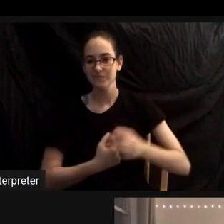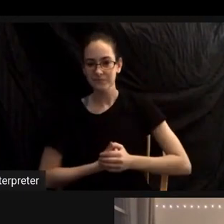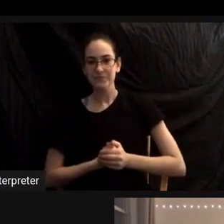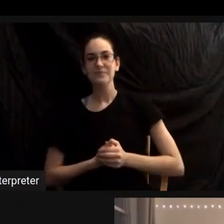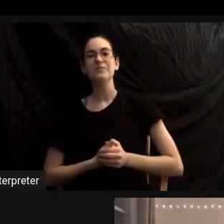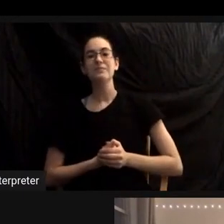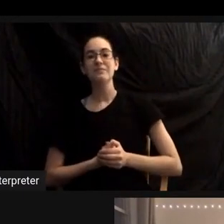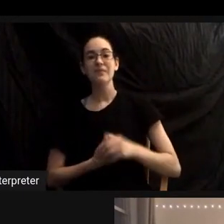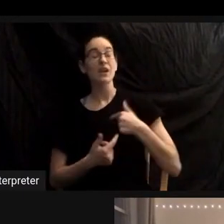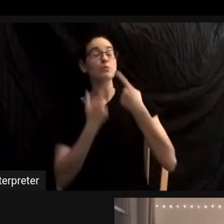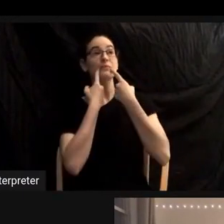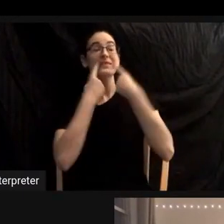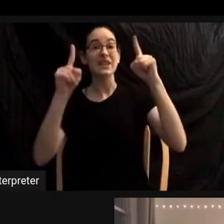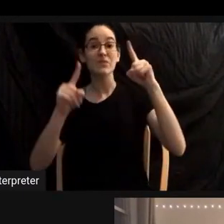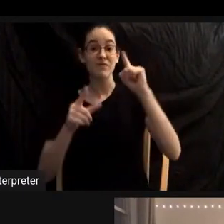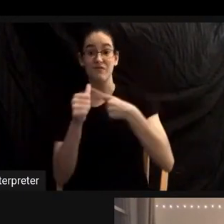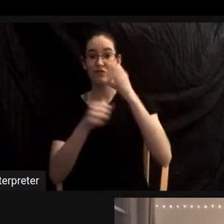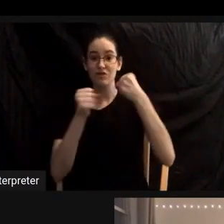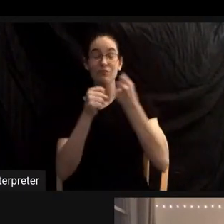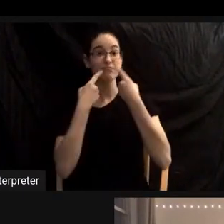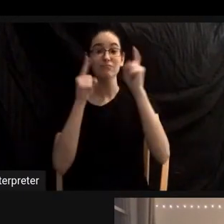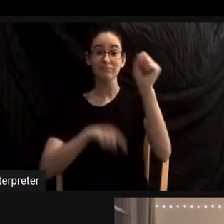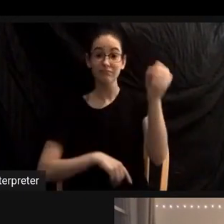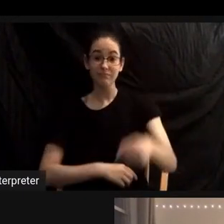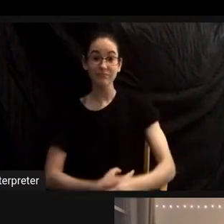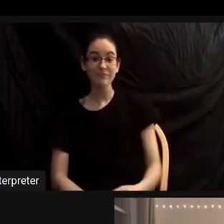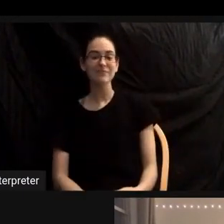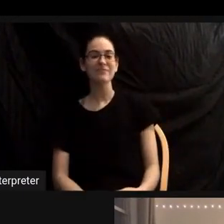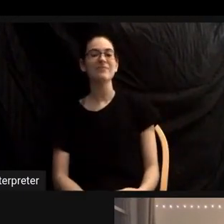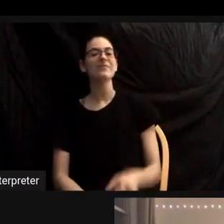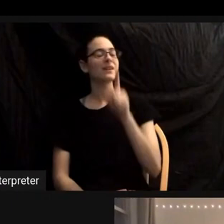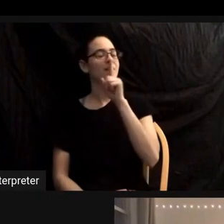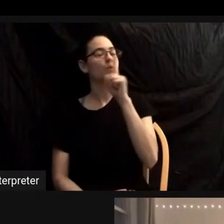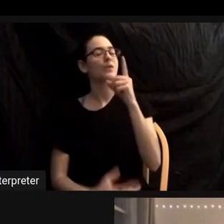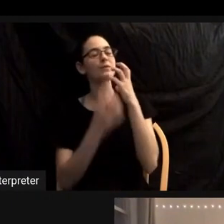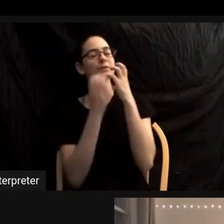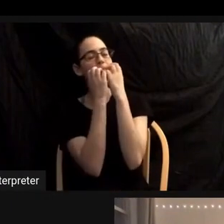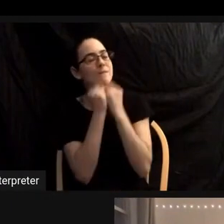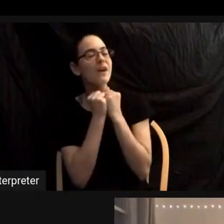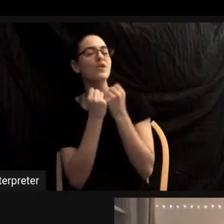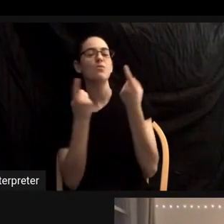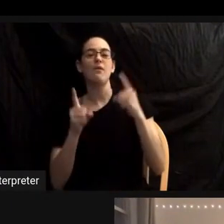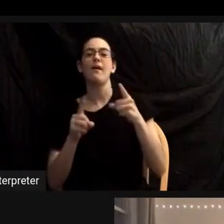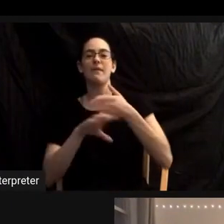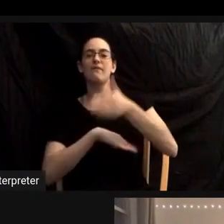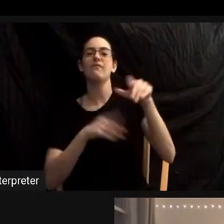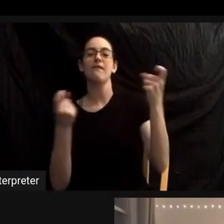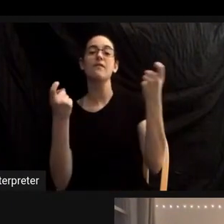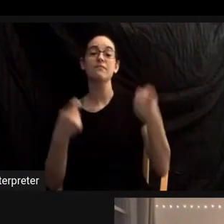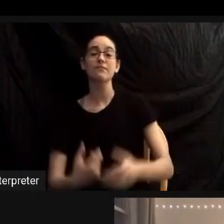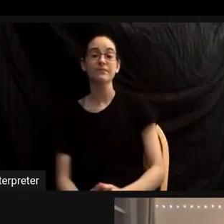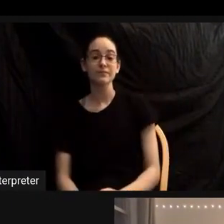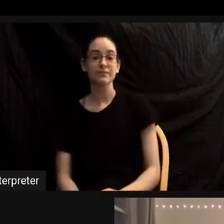it worked. It totally worked that first year. And I really, really value what happened because of it. And so